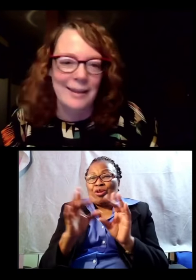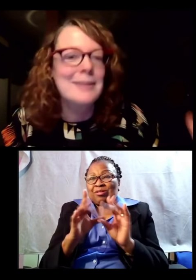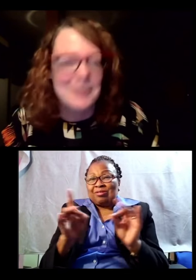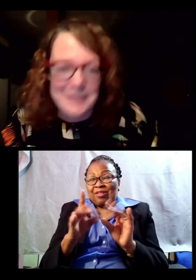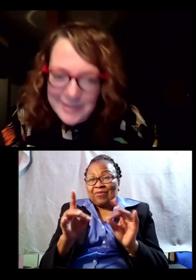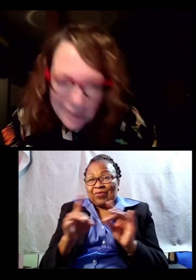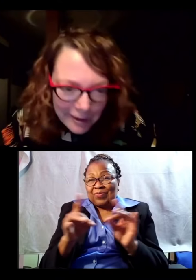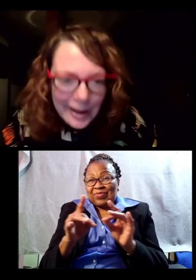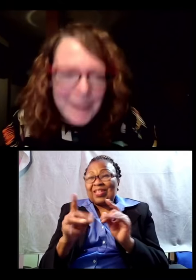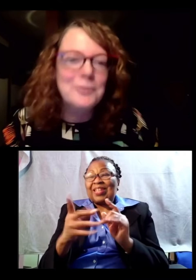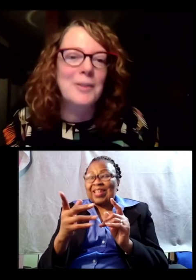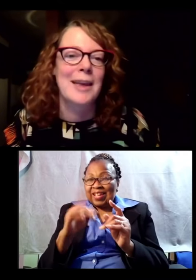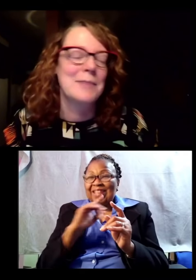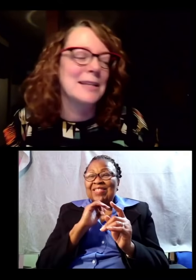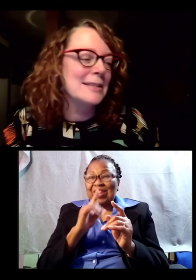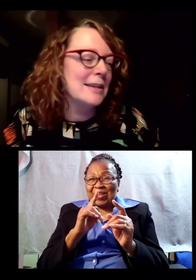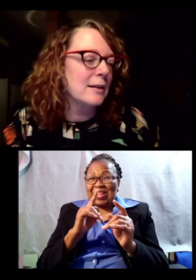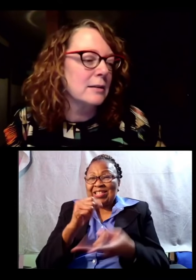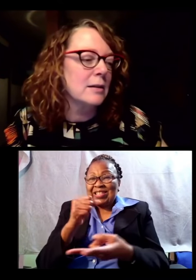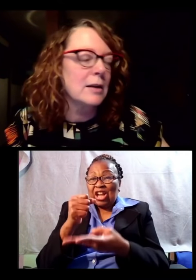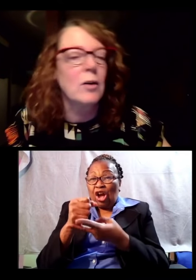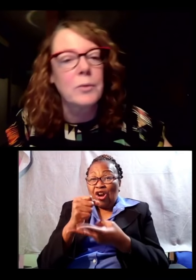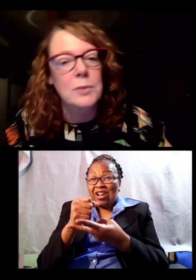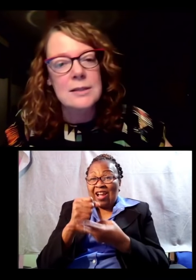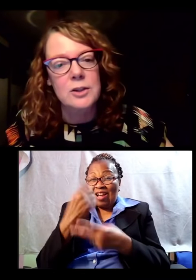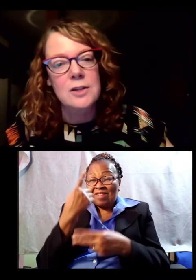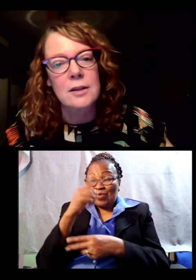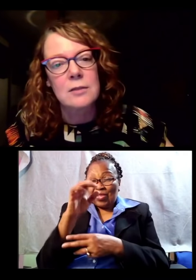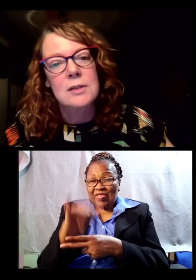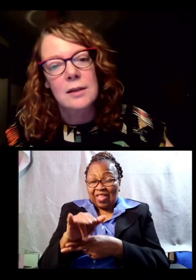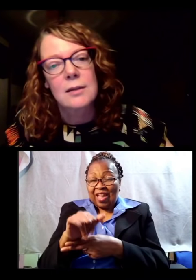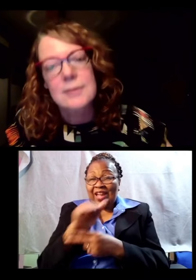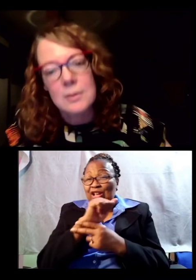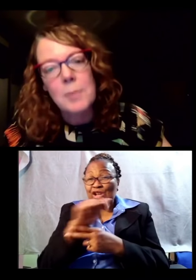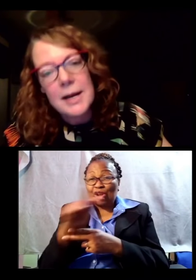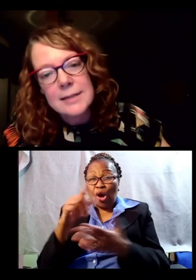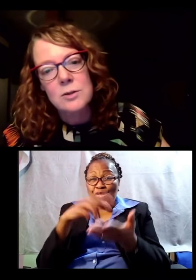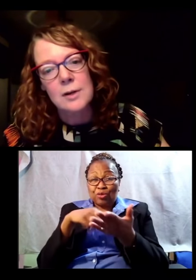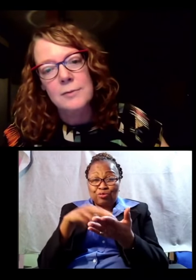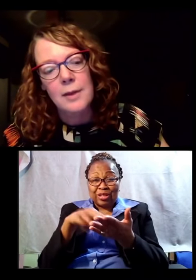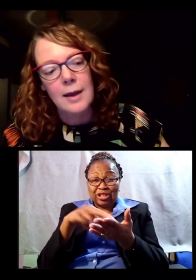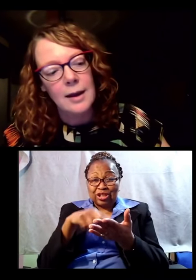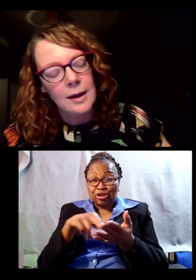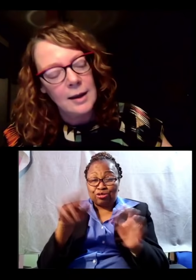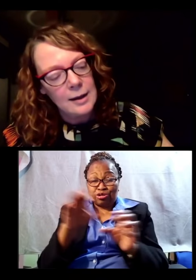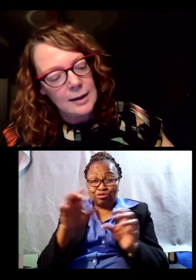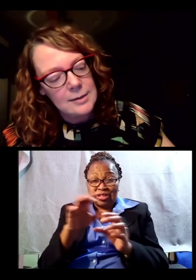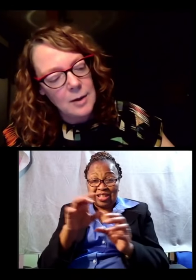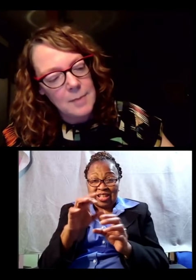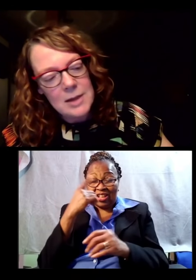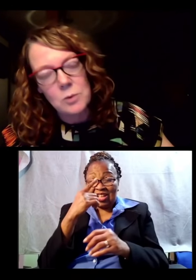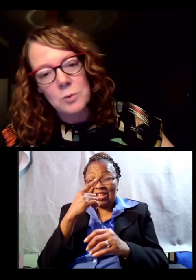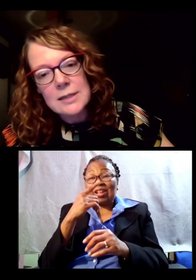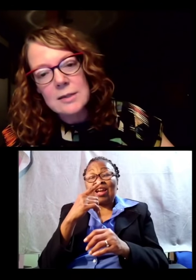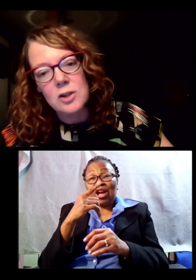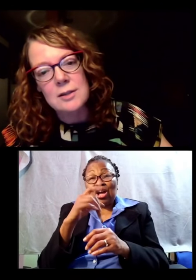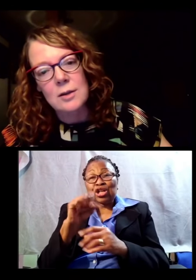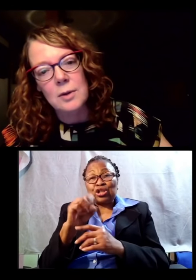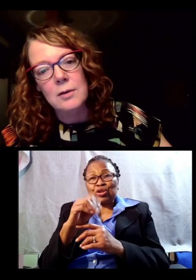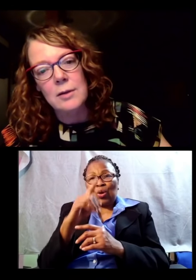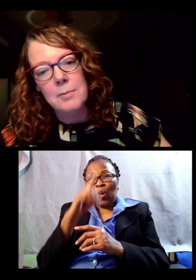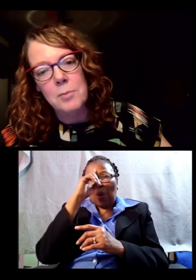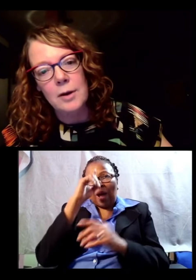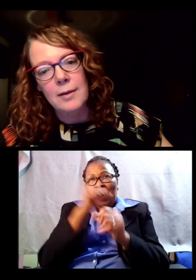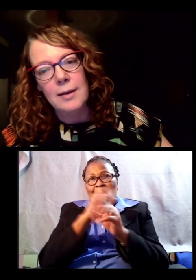amazing thing that there is an archive for The Handmaid's Tale and all the research that you did. It's a repository for that. So I imagine research